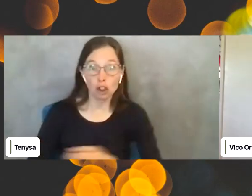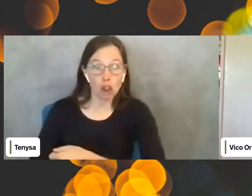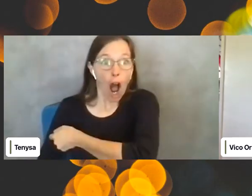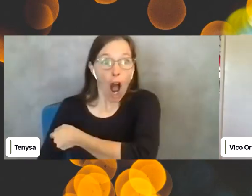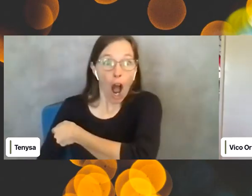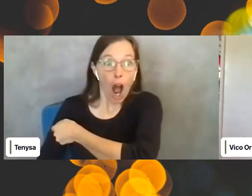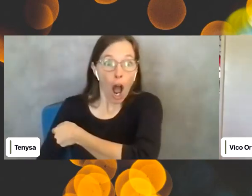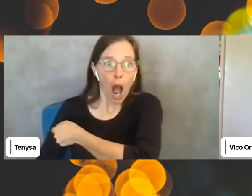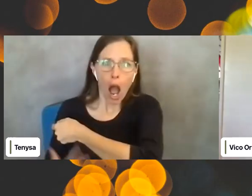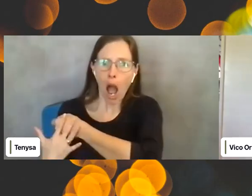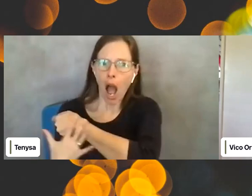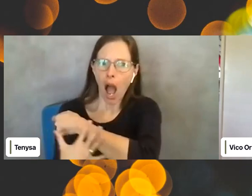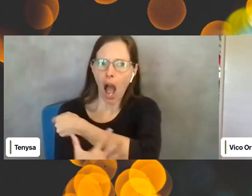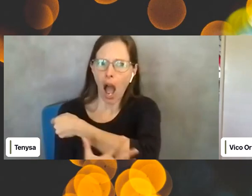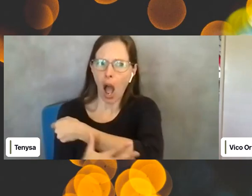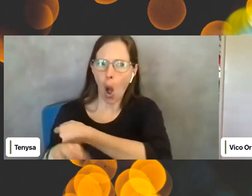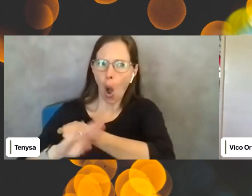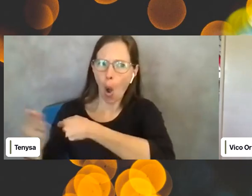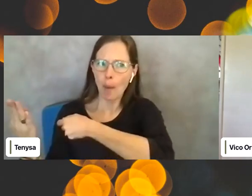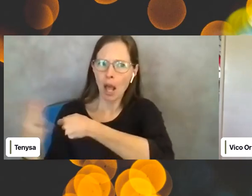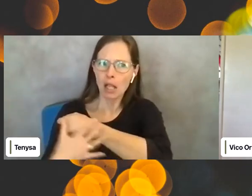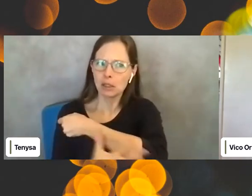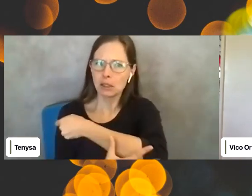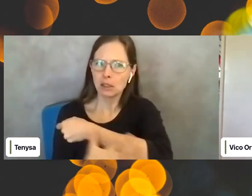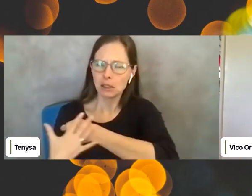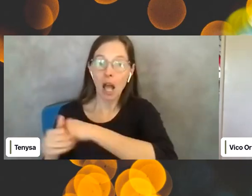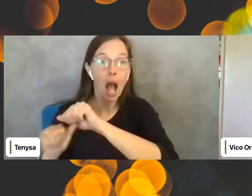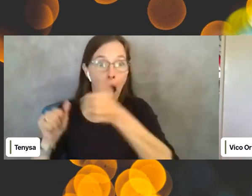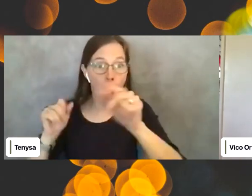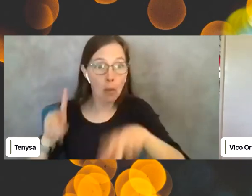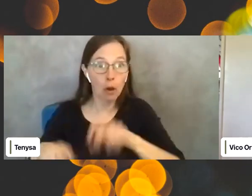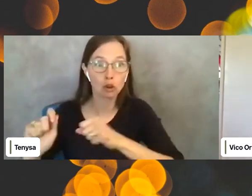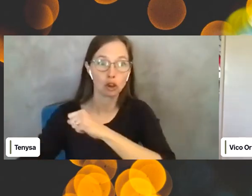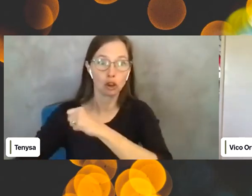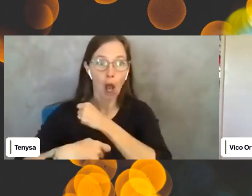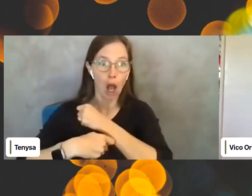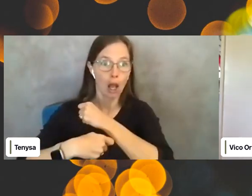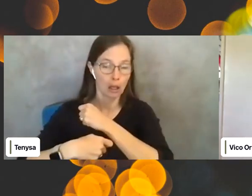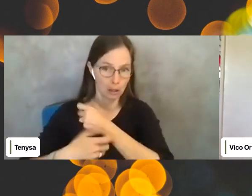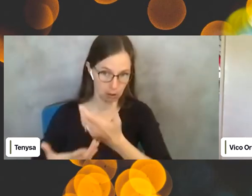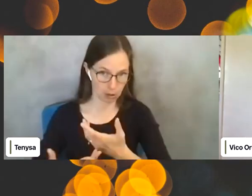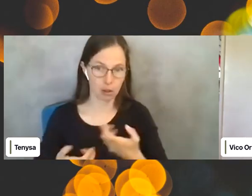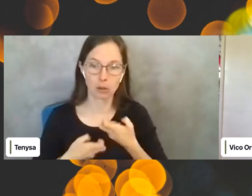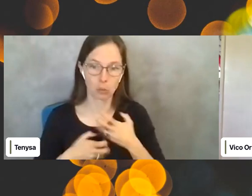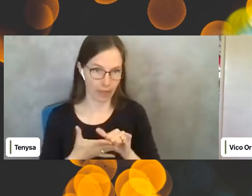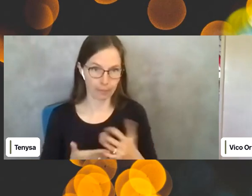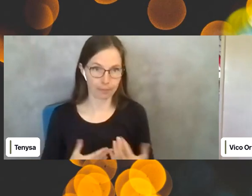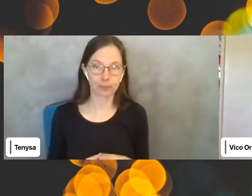are exposing all of your arm for that other person to counter attack you. And you don't want